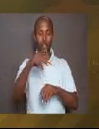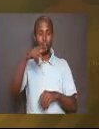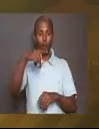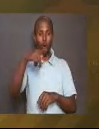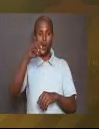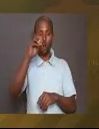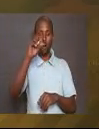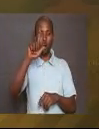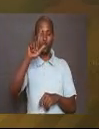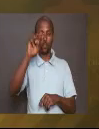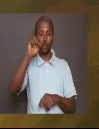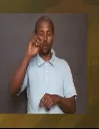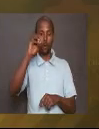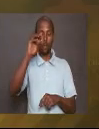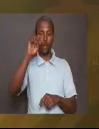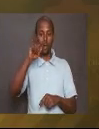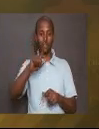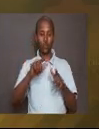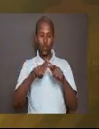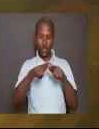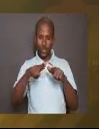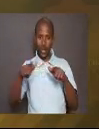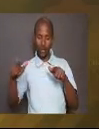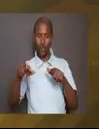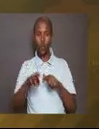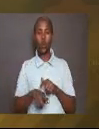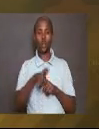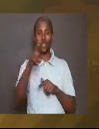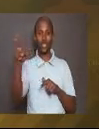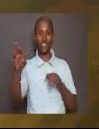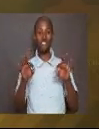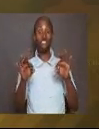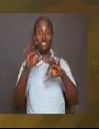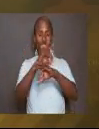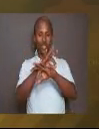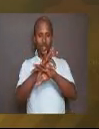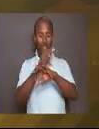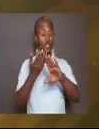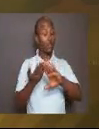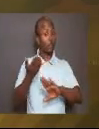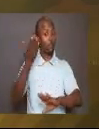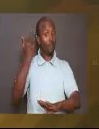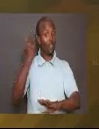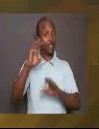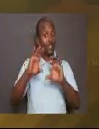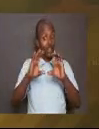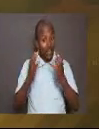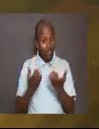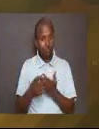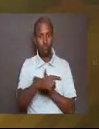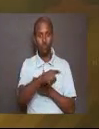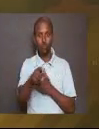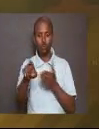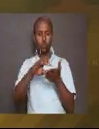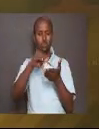polynomial into linear or quadratic factors. In previous grades, we have